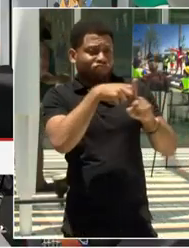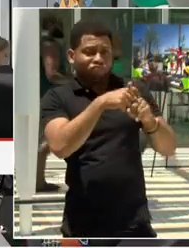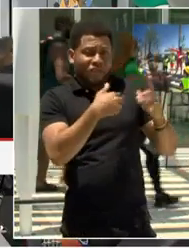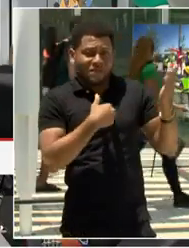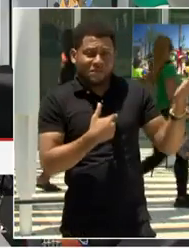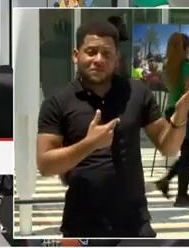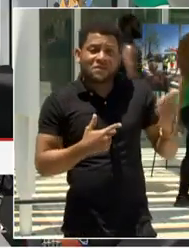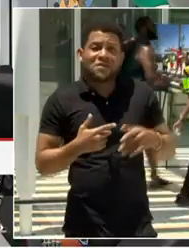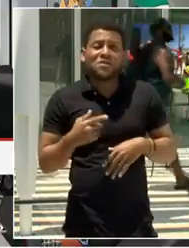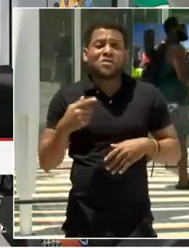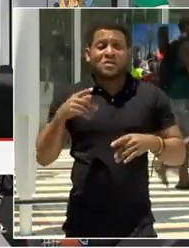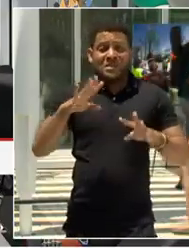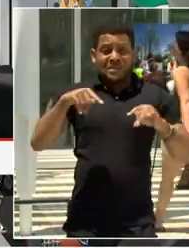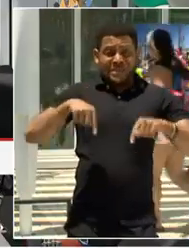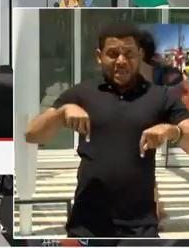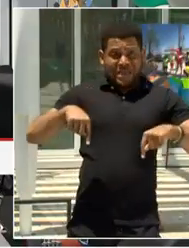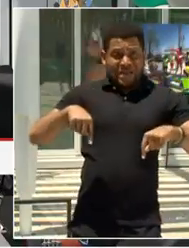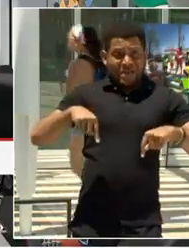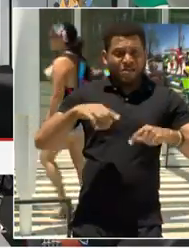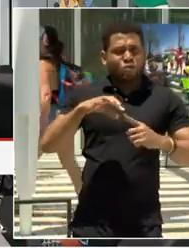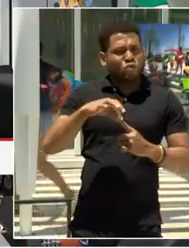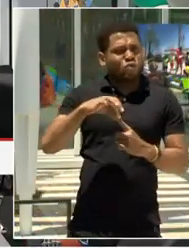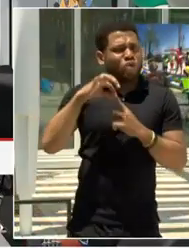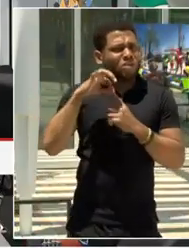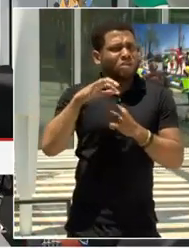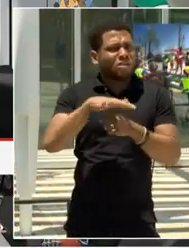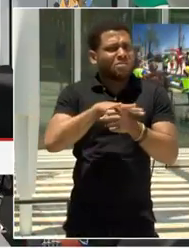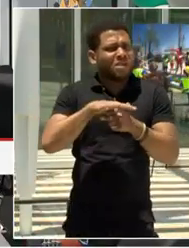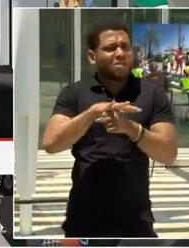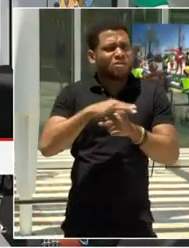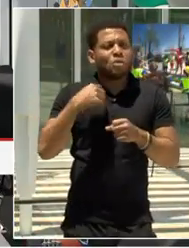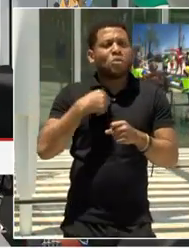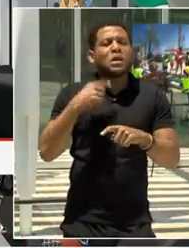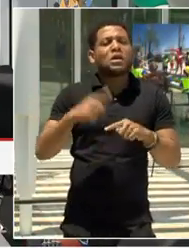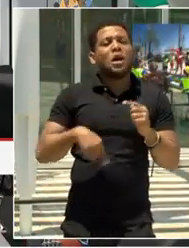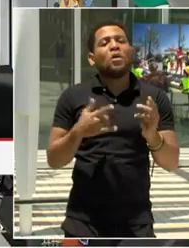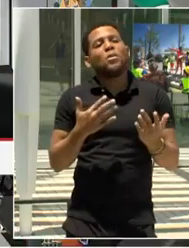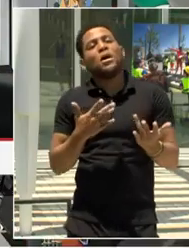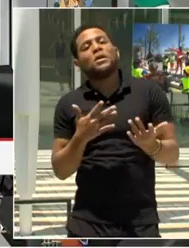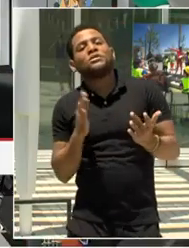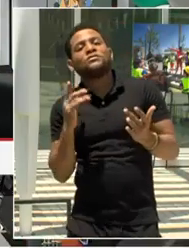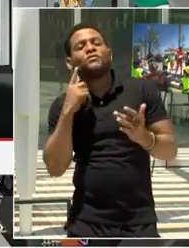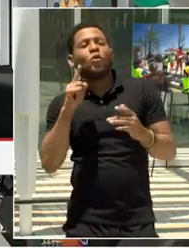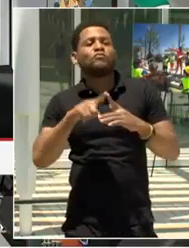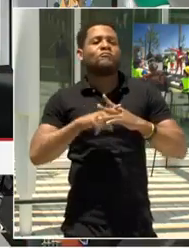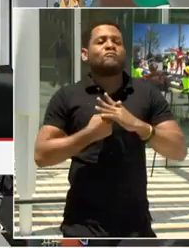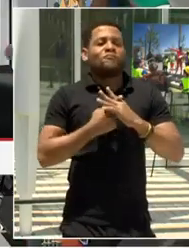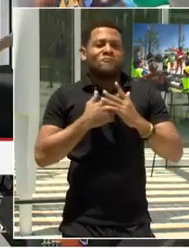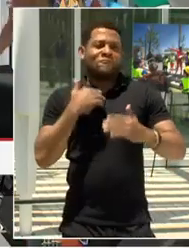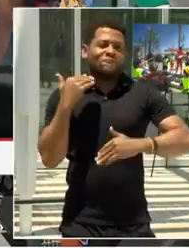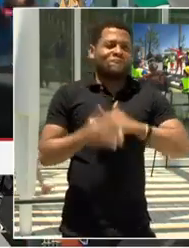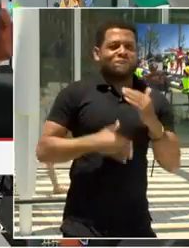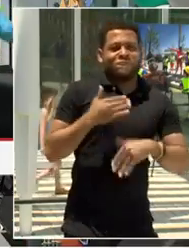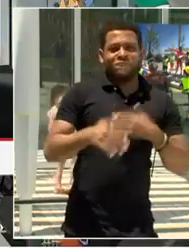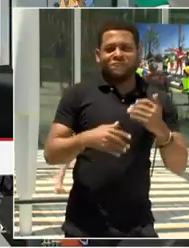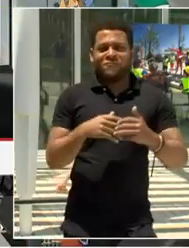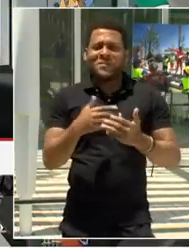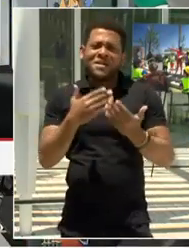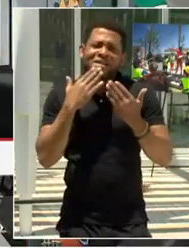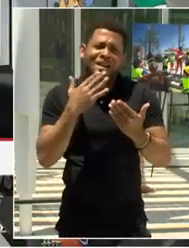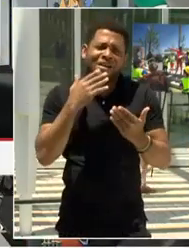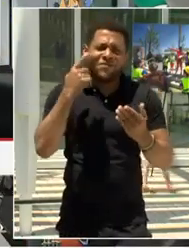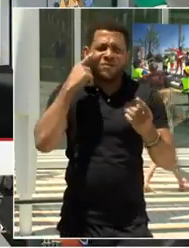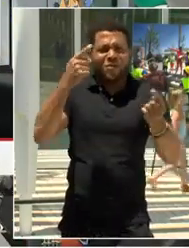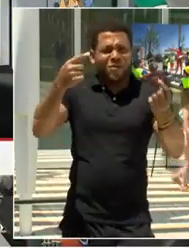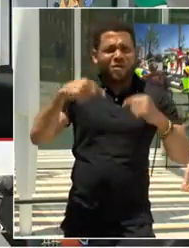inventory, and we cannot wait to see it at its best and fullest capacity. Thank you for coming out, but before I